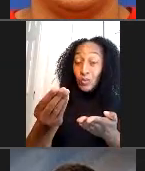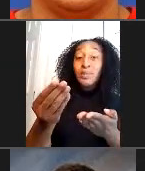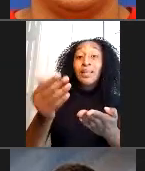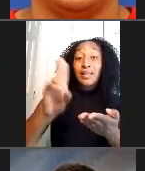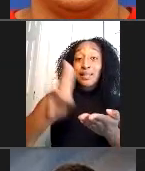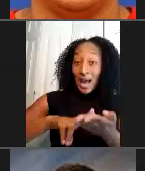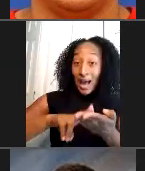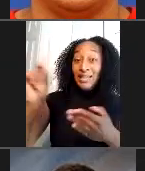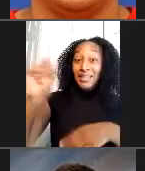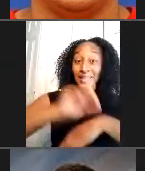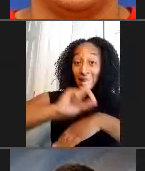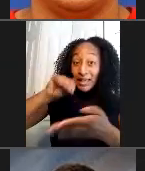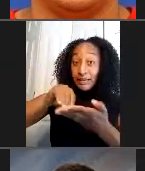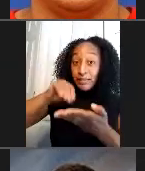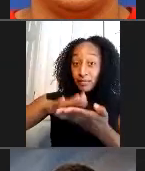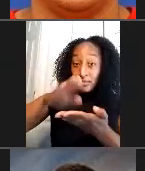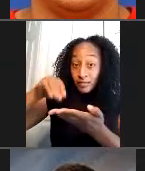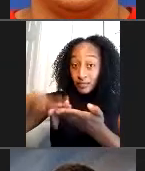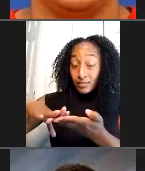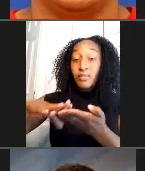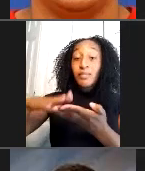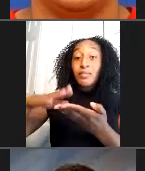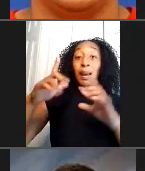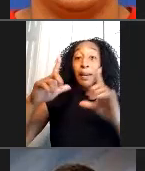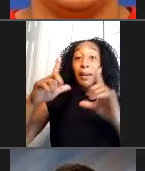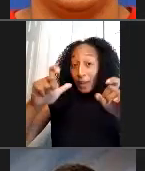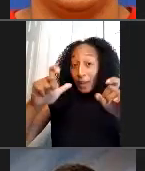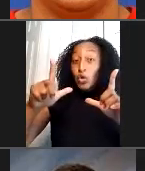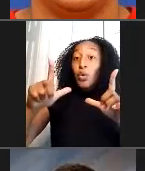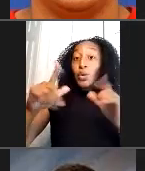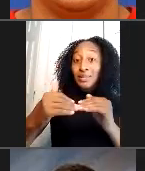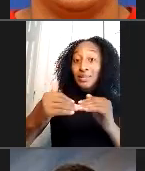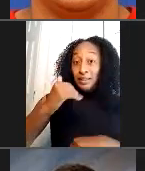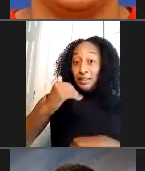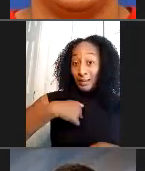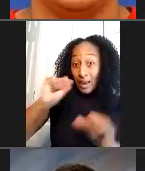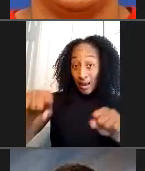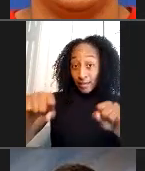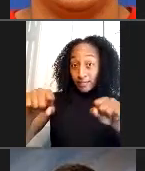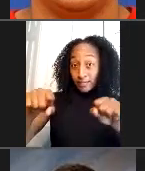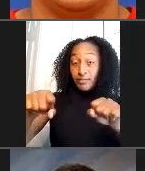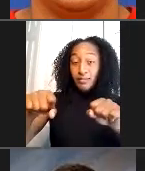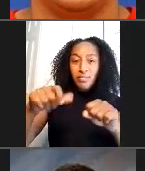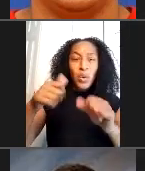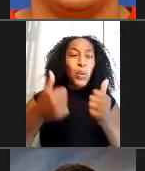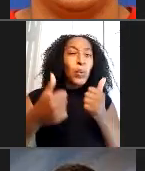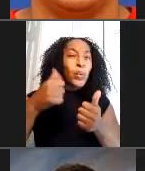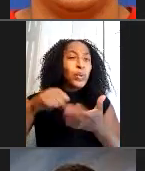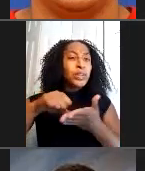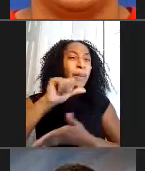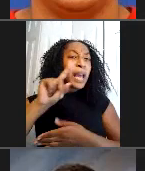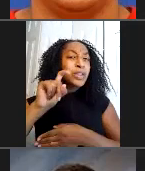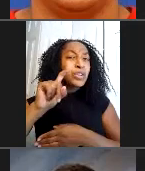take a picture and email it to me. And that's on what page? That's the last page